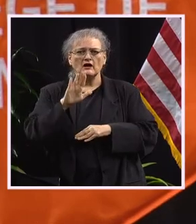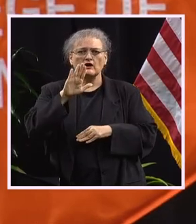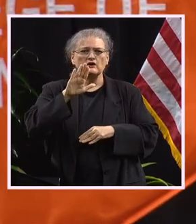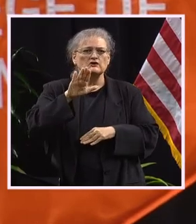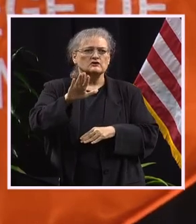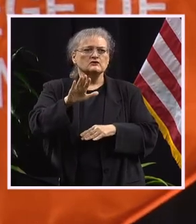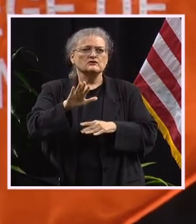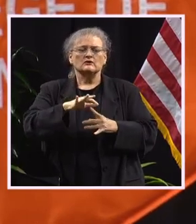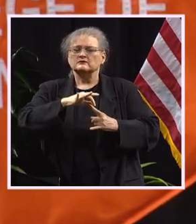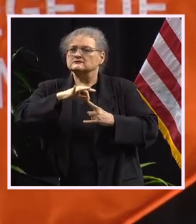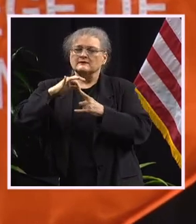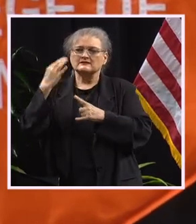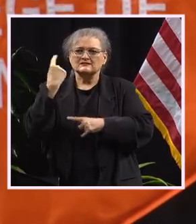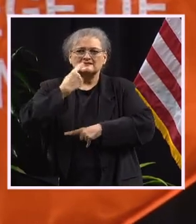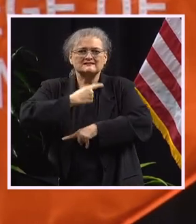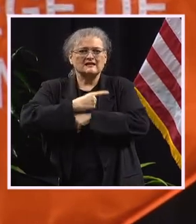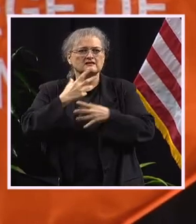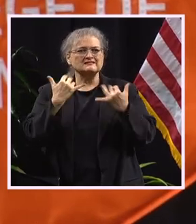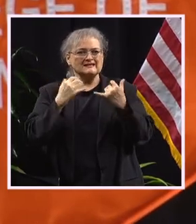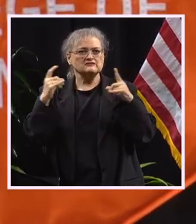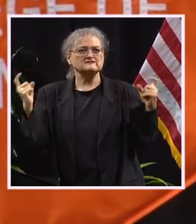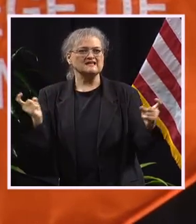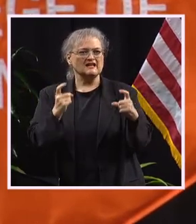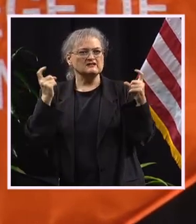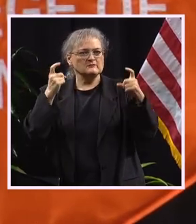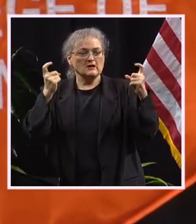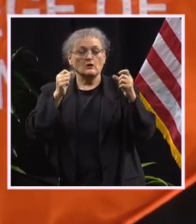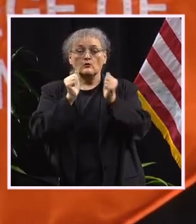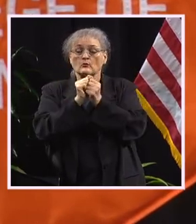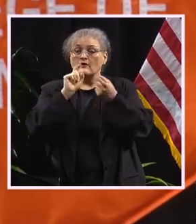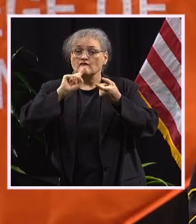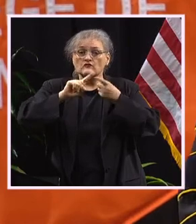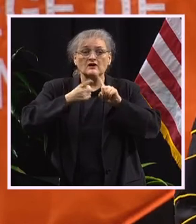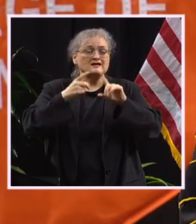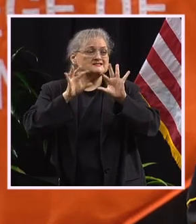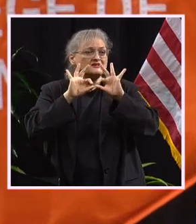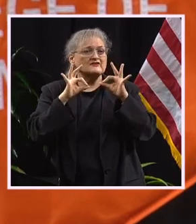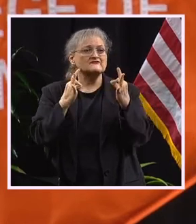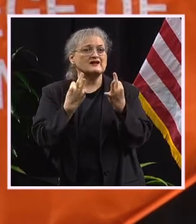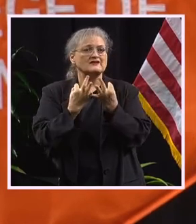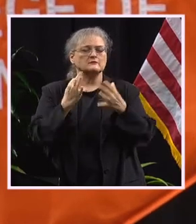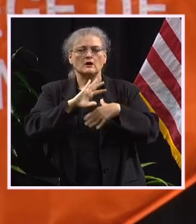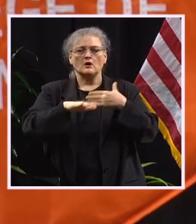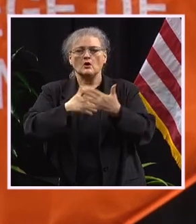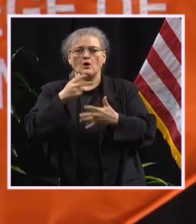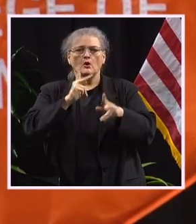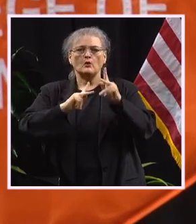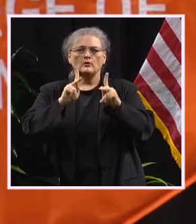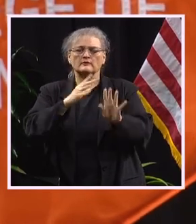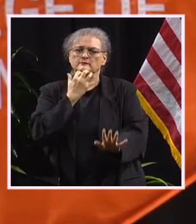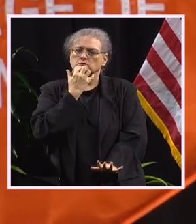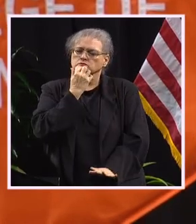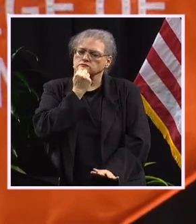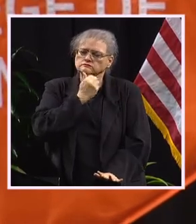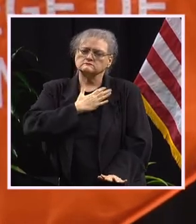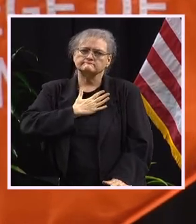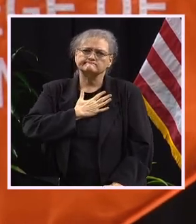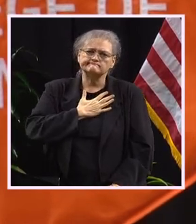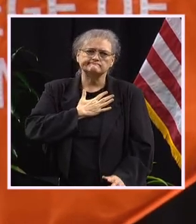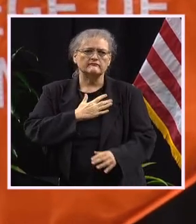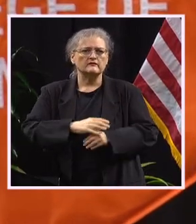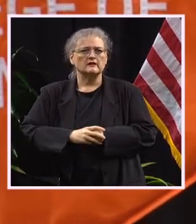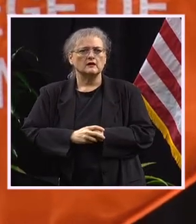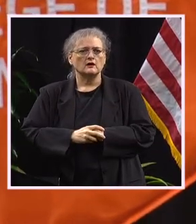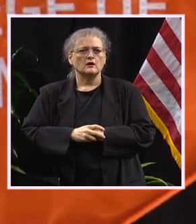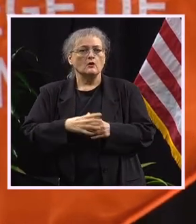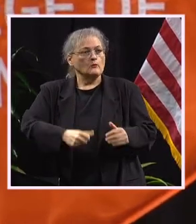day, graduates. It's a day of celebration with your friends, with your family, and those who are most dear to you. We are so